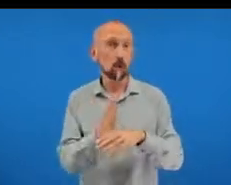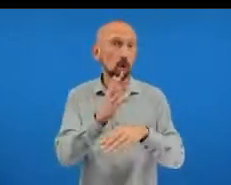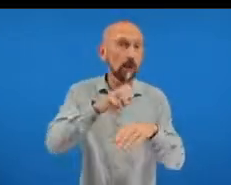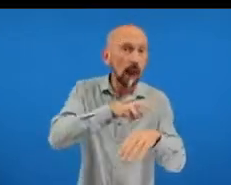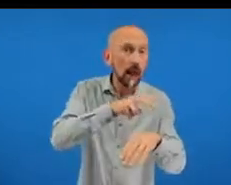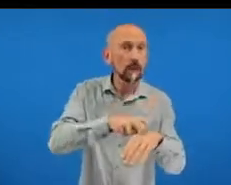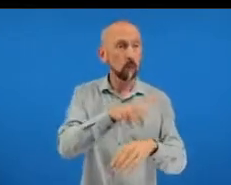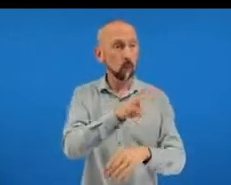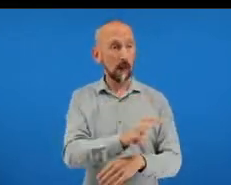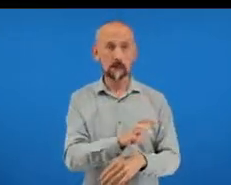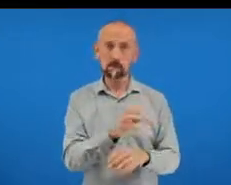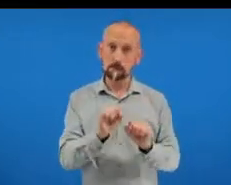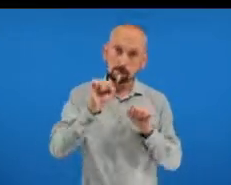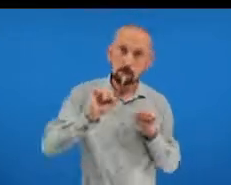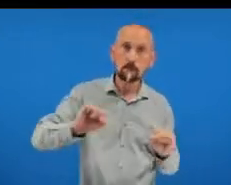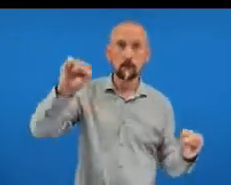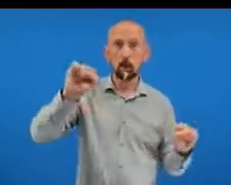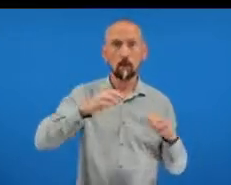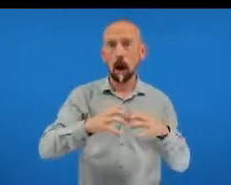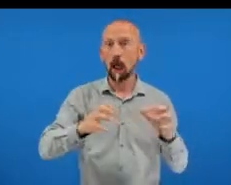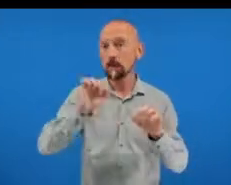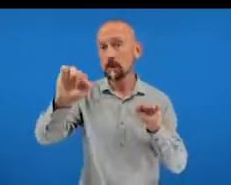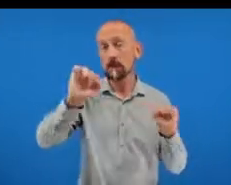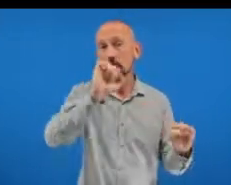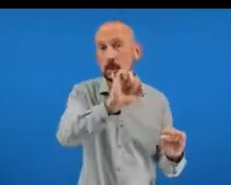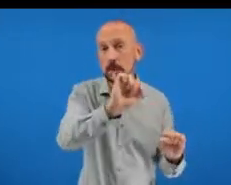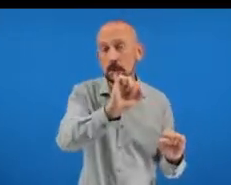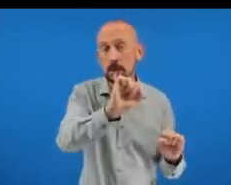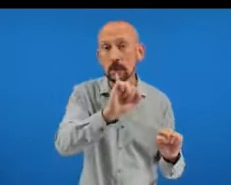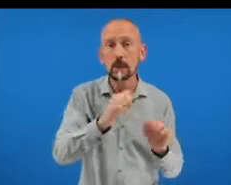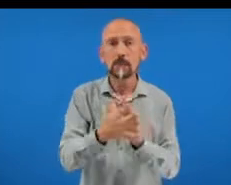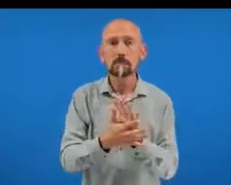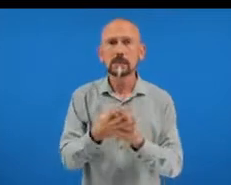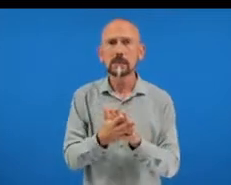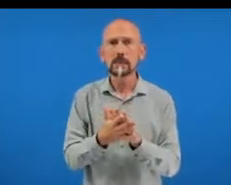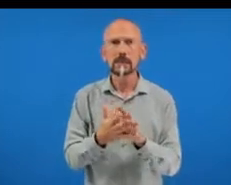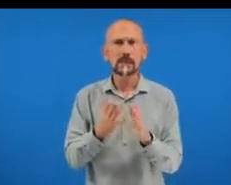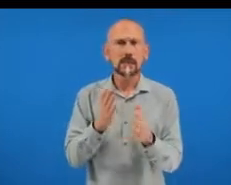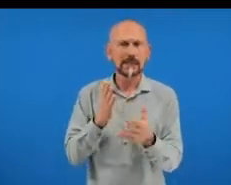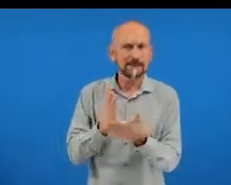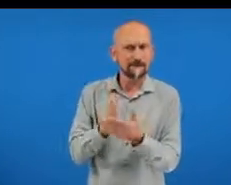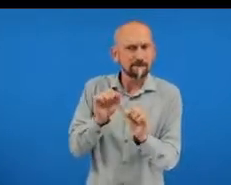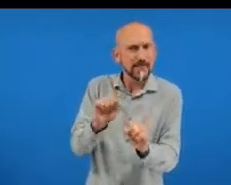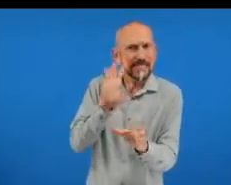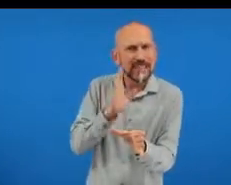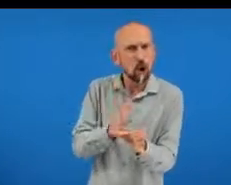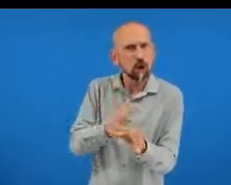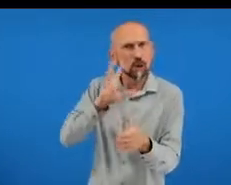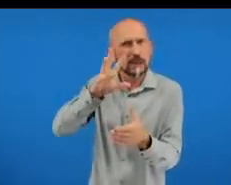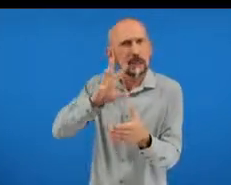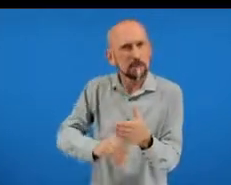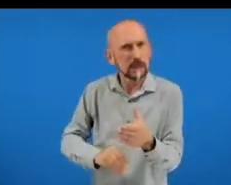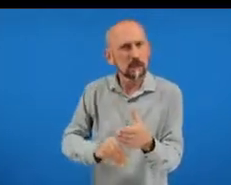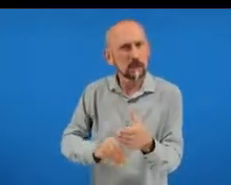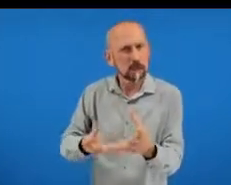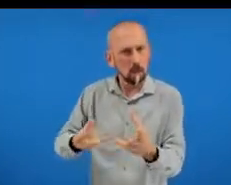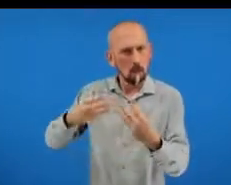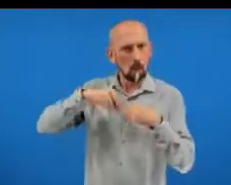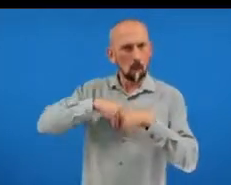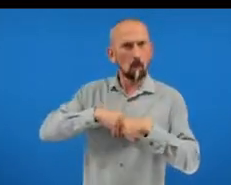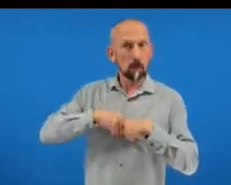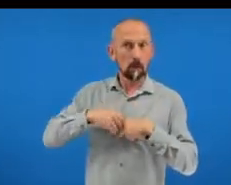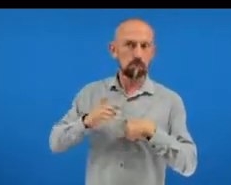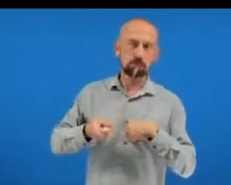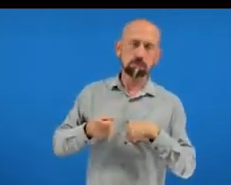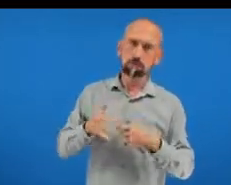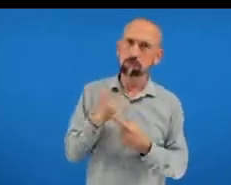parliament, then do understand that psychological experience is extremely